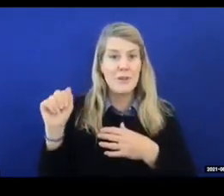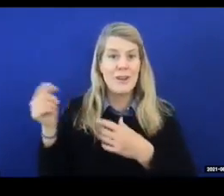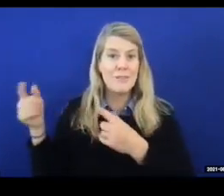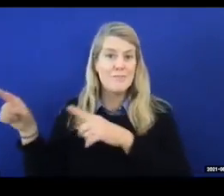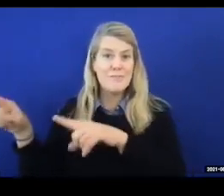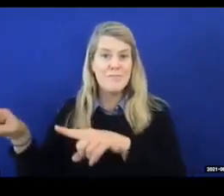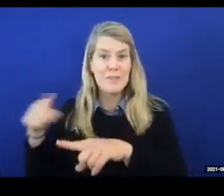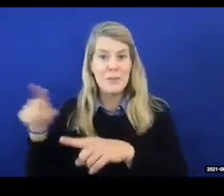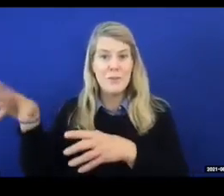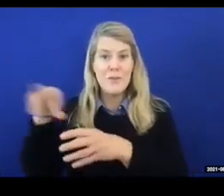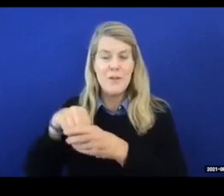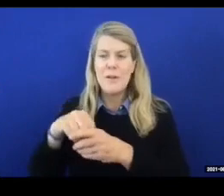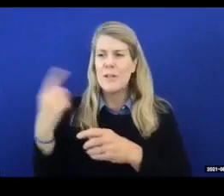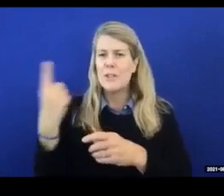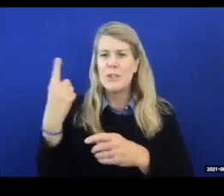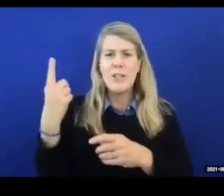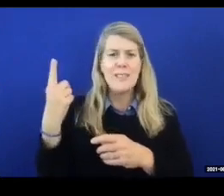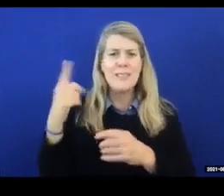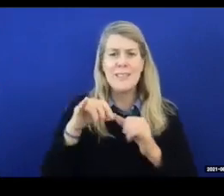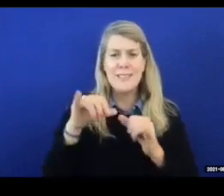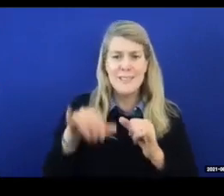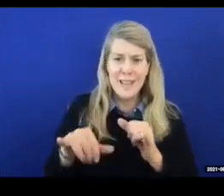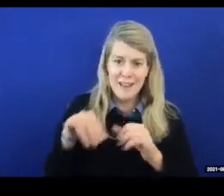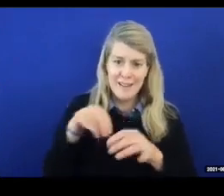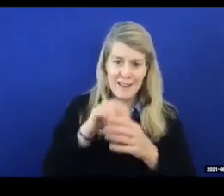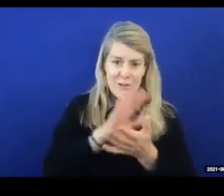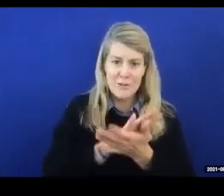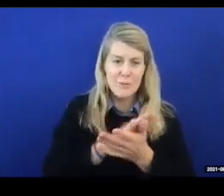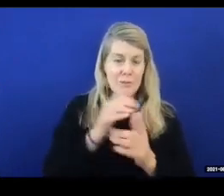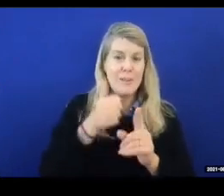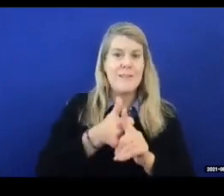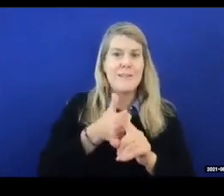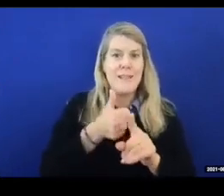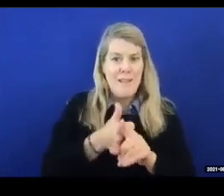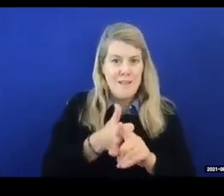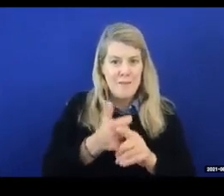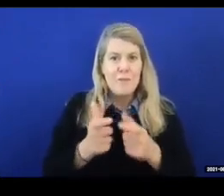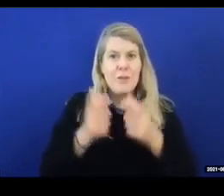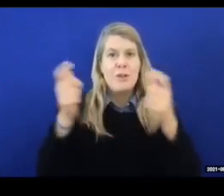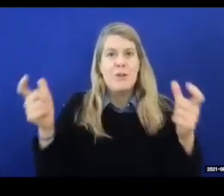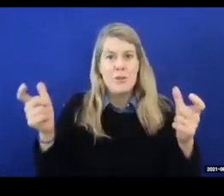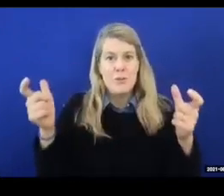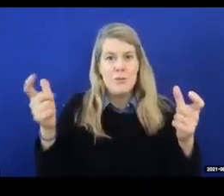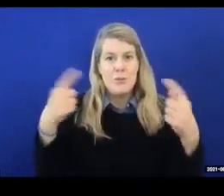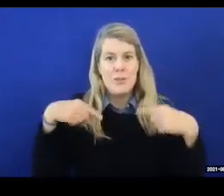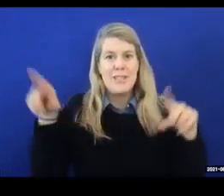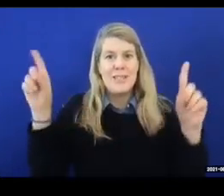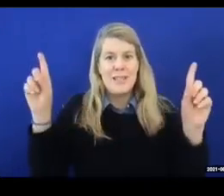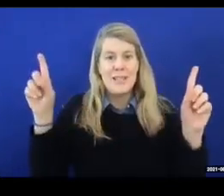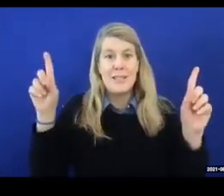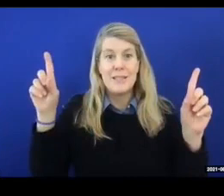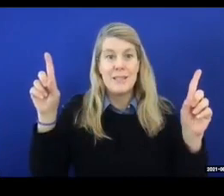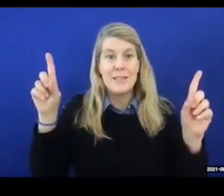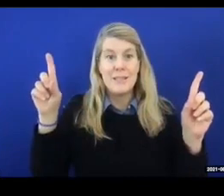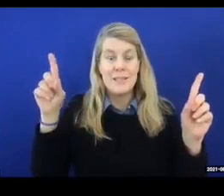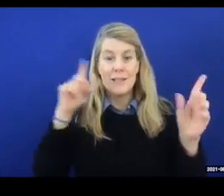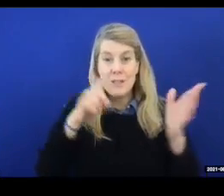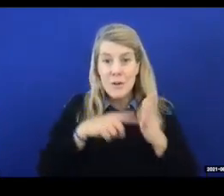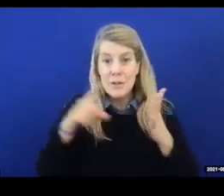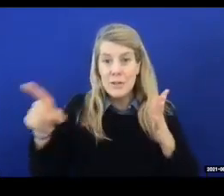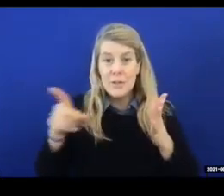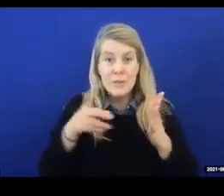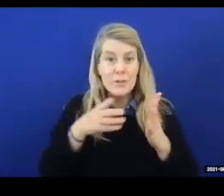some of us, like myself, just hanging on was a huge achievement in and of itself. And look at that, you've made it